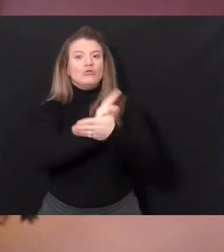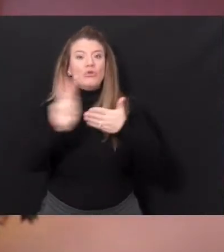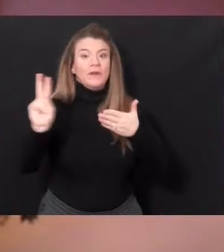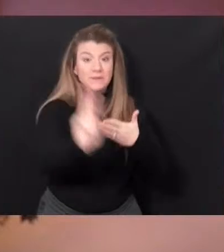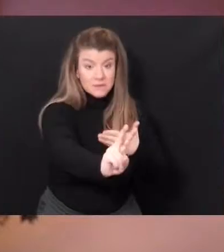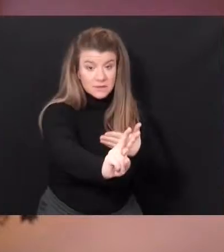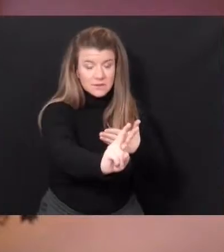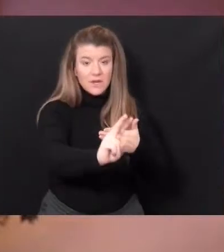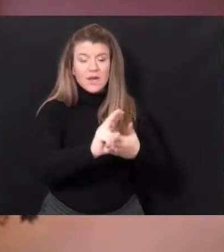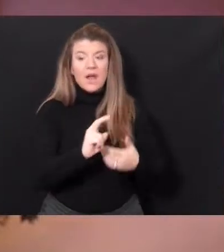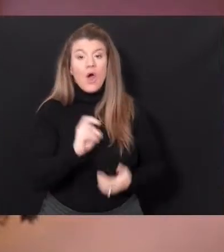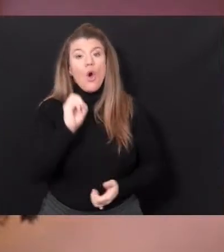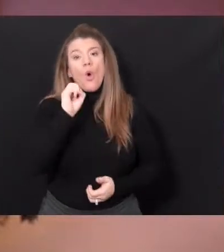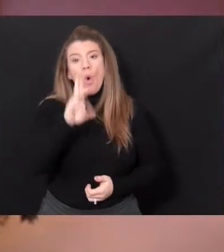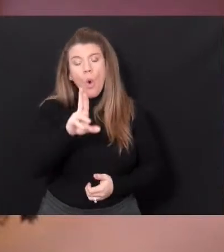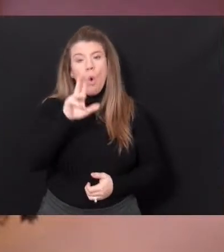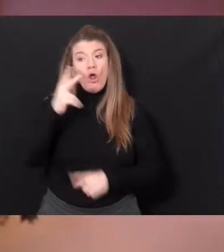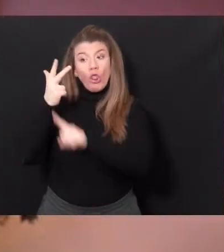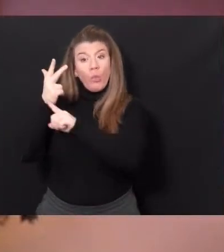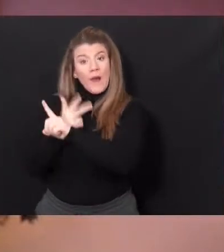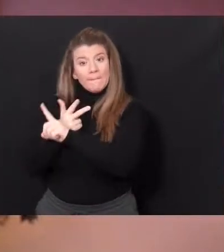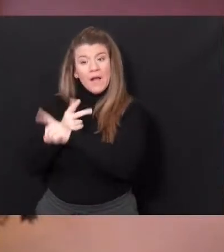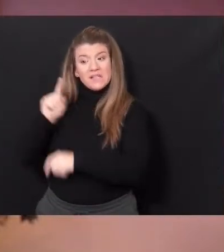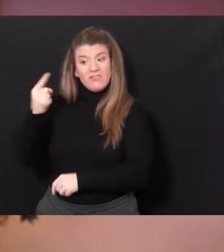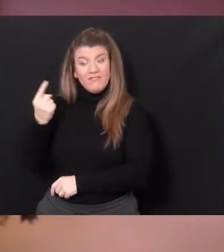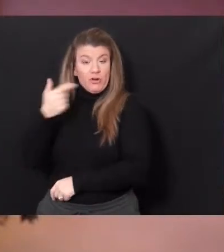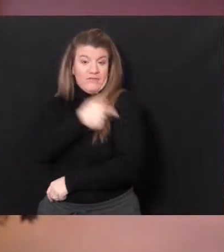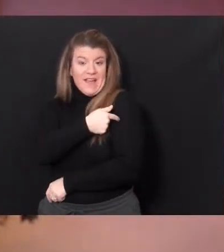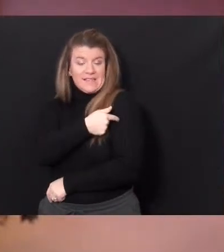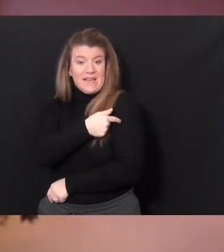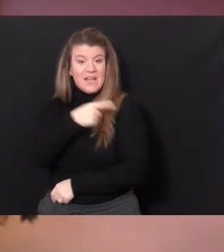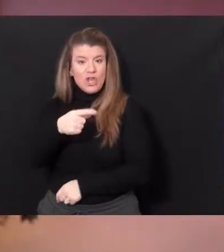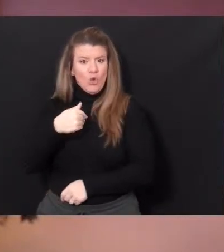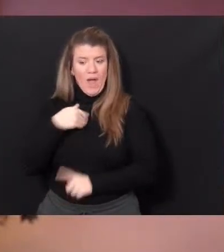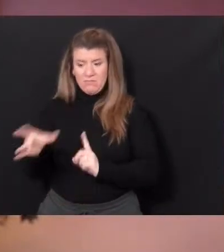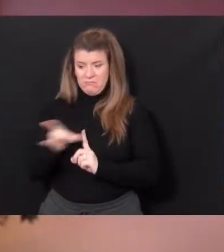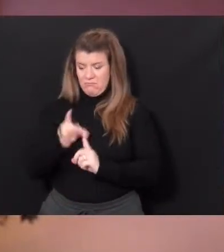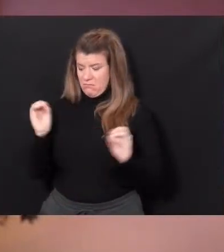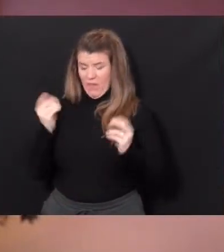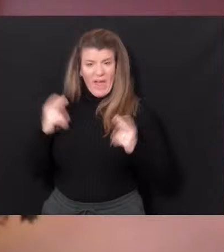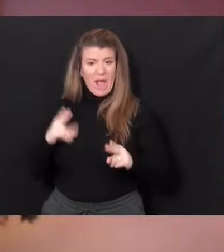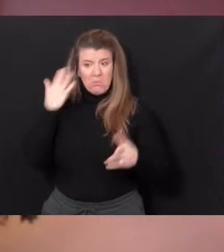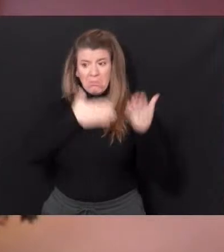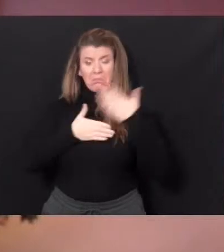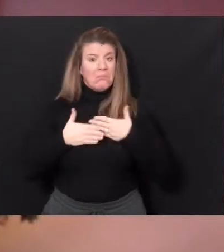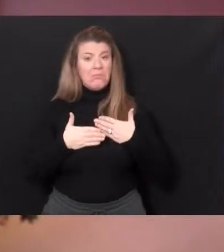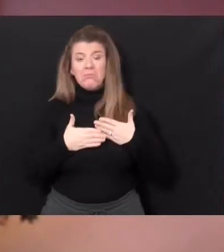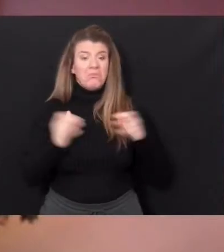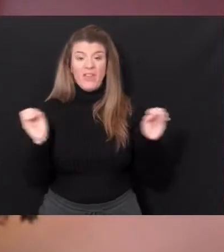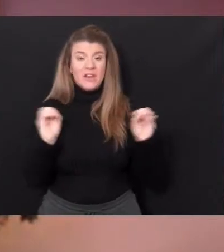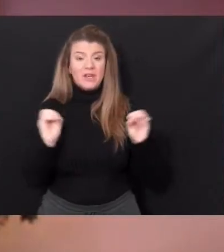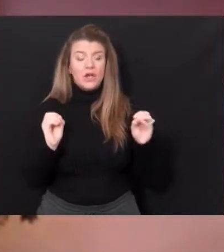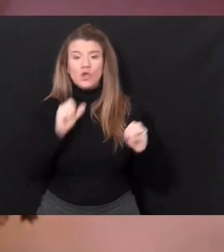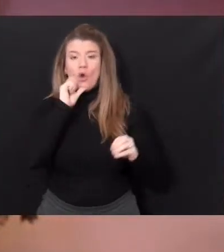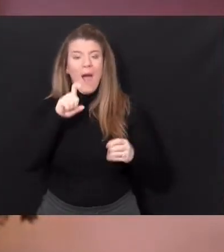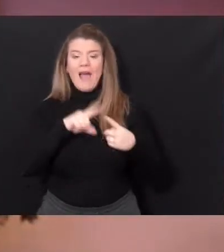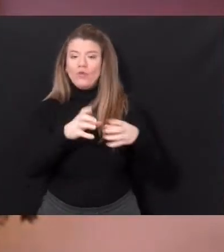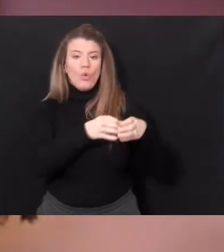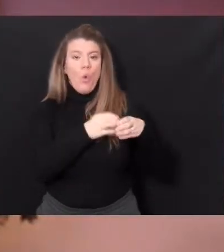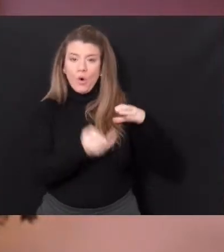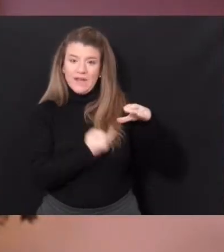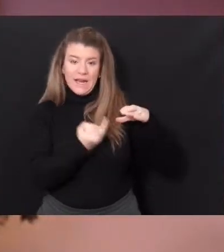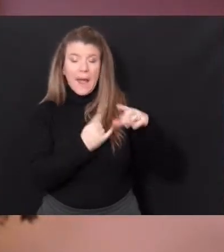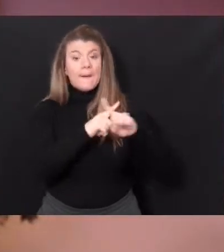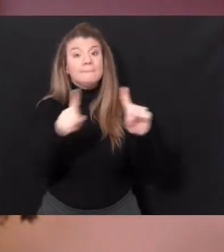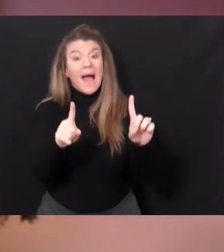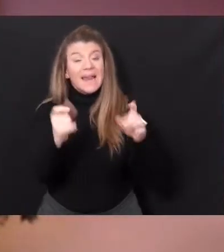3 months of your first vaccine, and that you don't have any symptoms. And if you don't quarantine, it's still important to wear